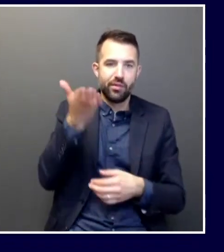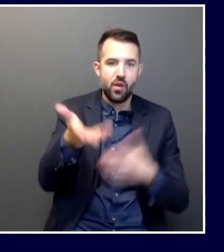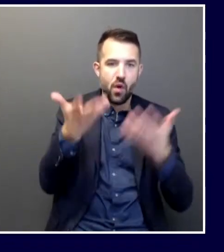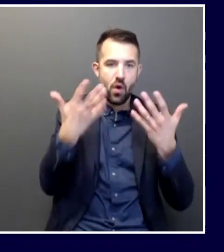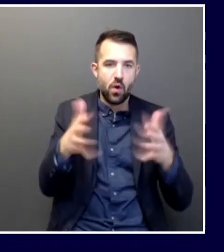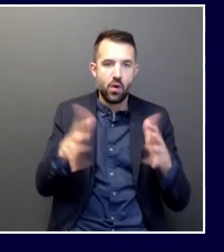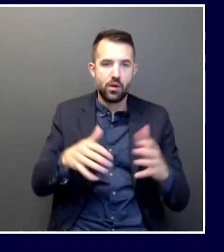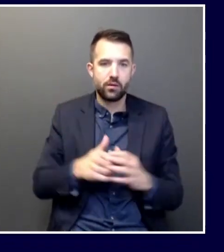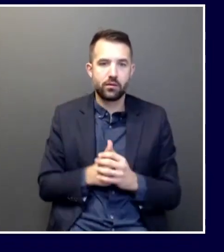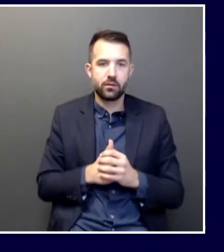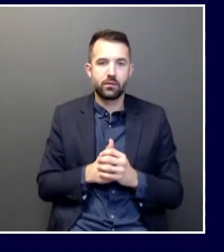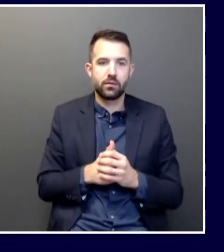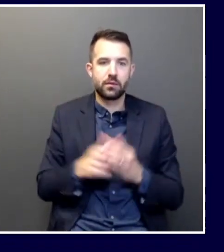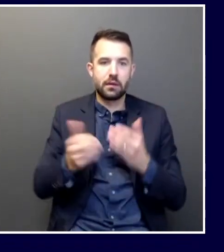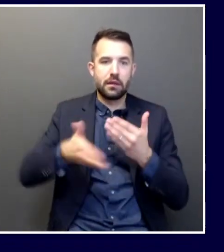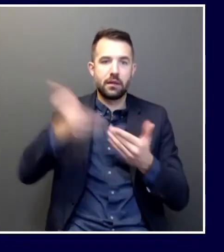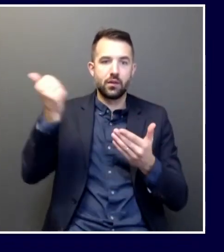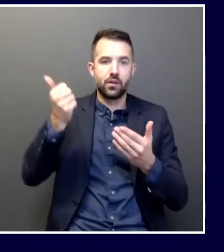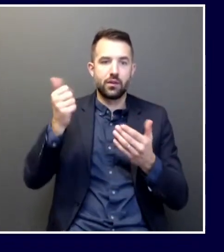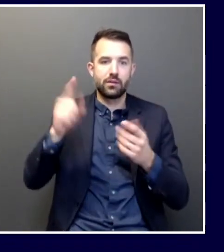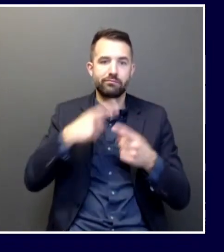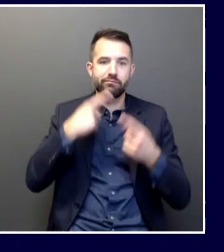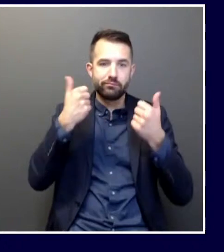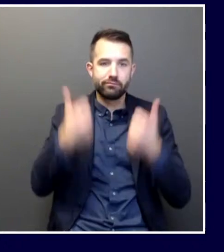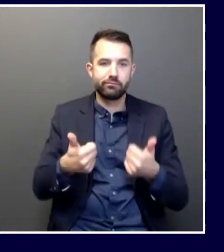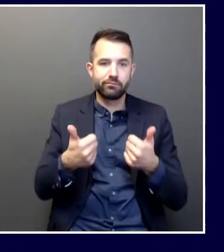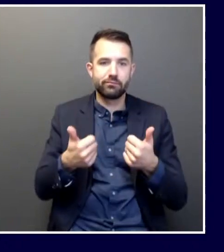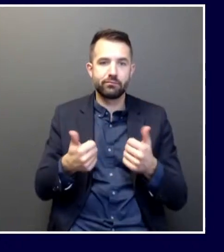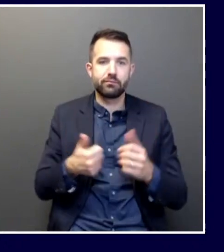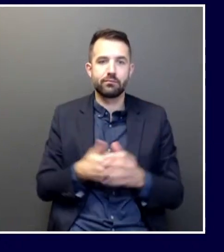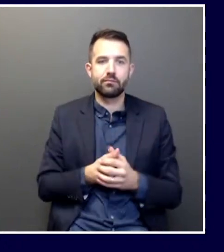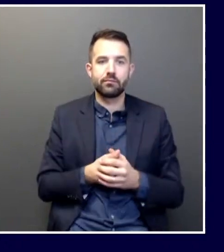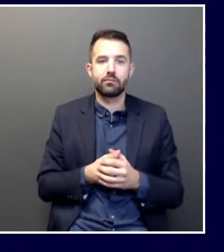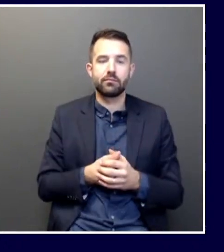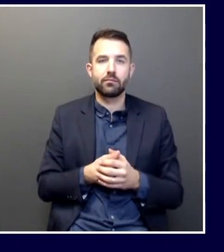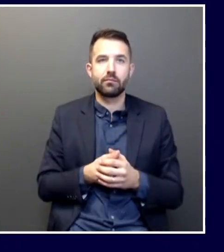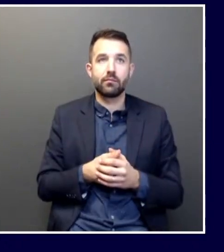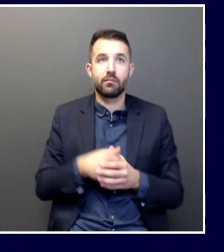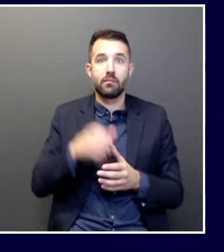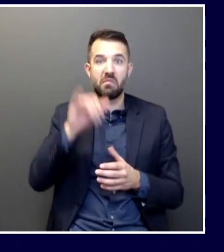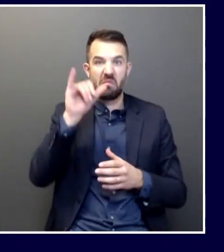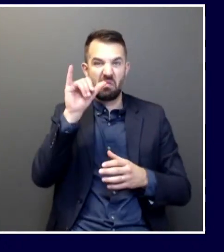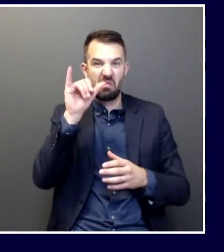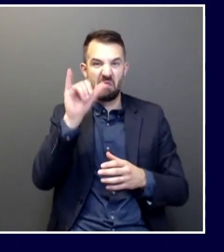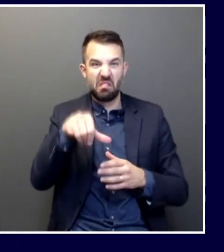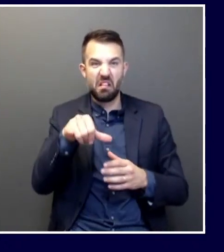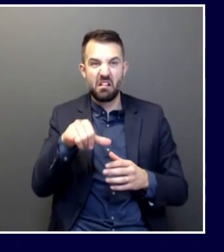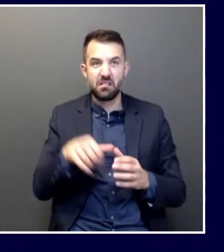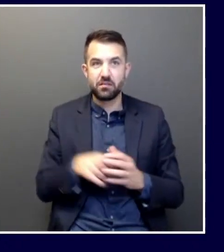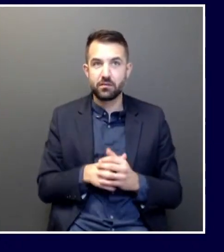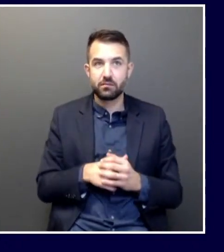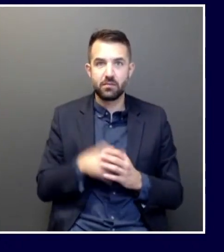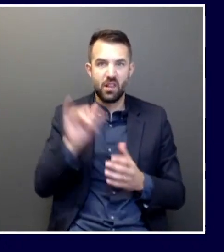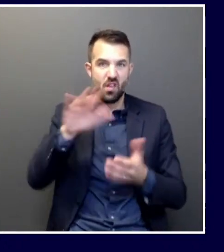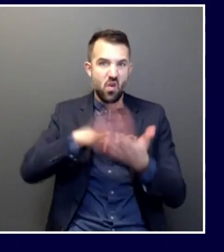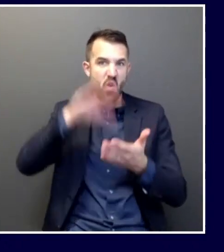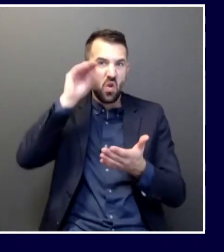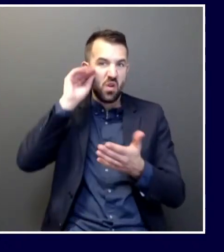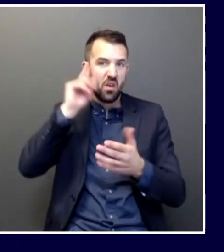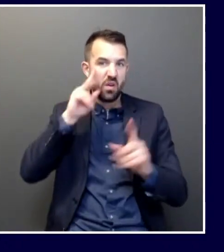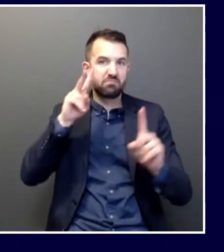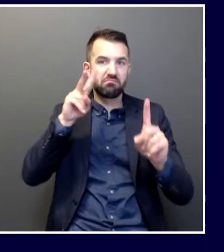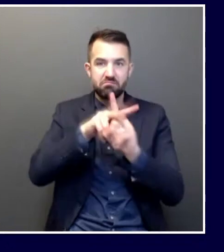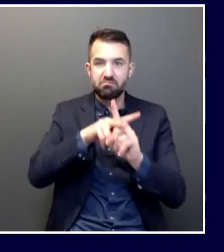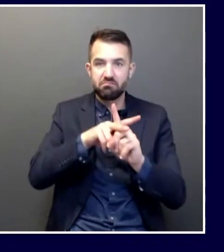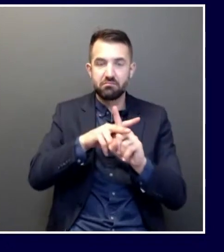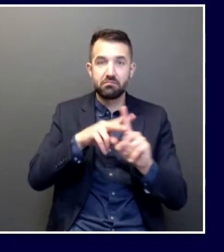something quite useful. So that's going to be a mainstay of our approach here. The other, to pick up